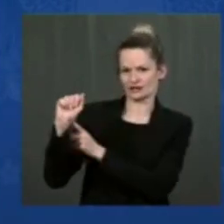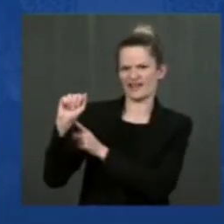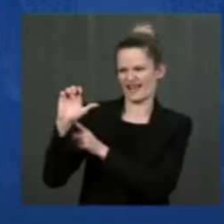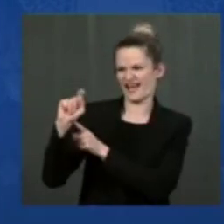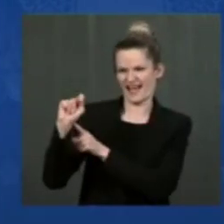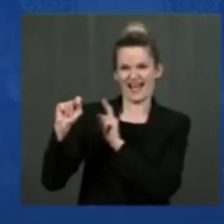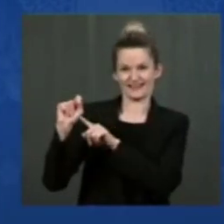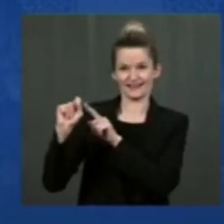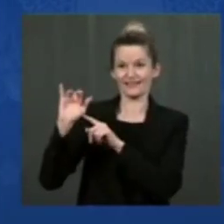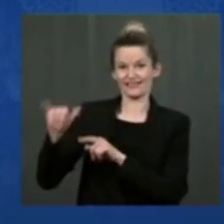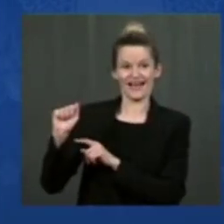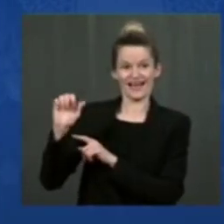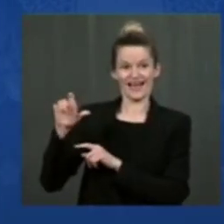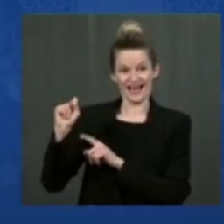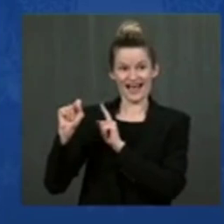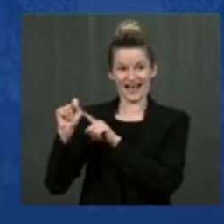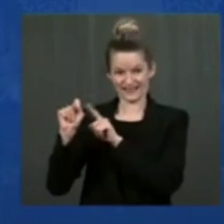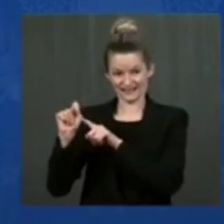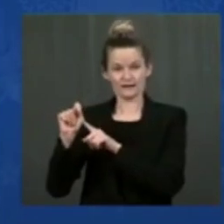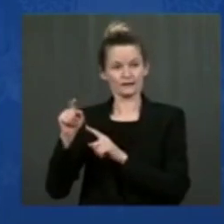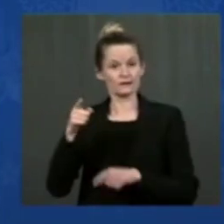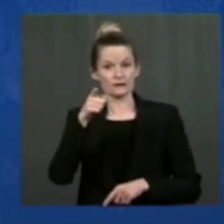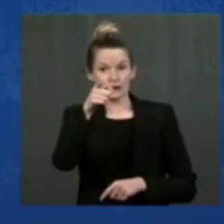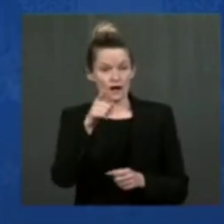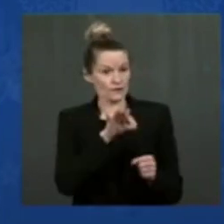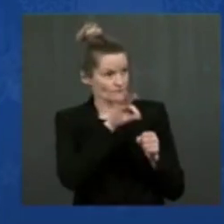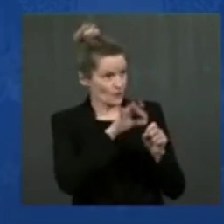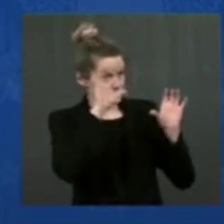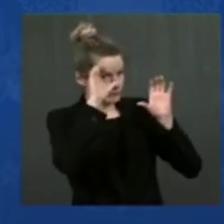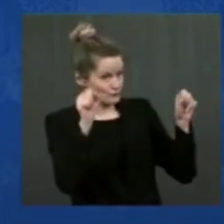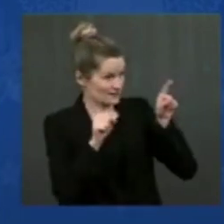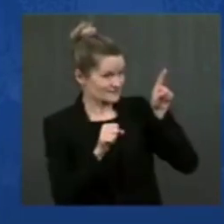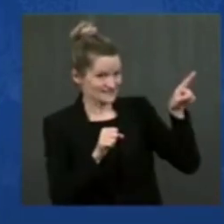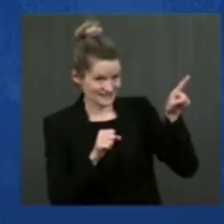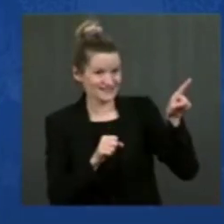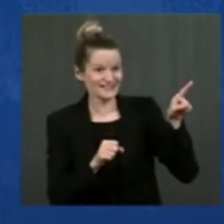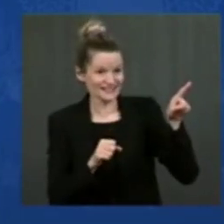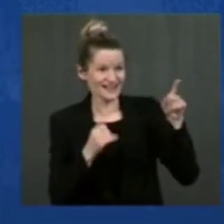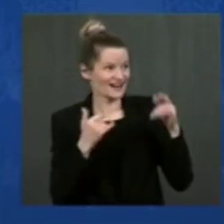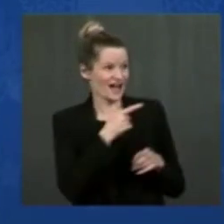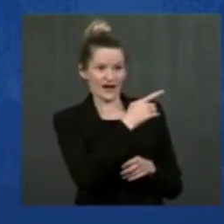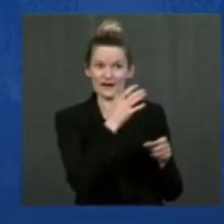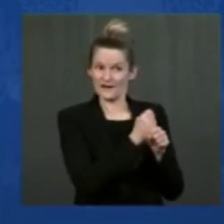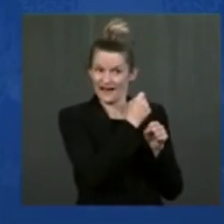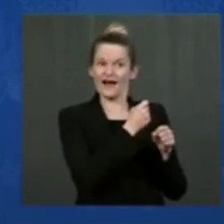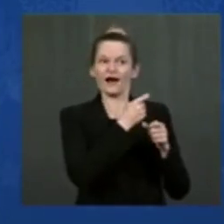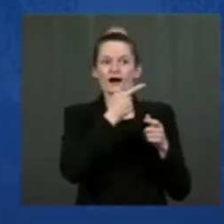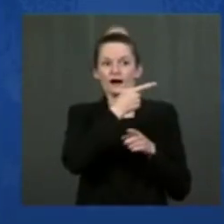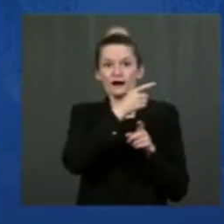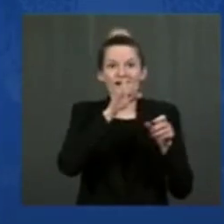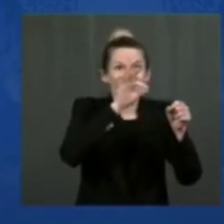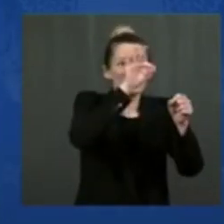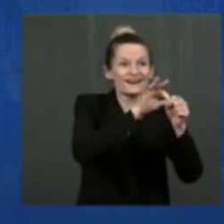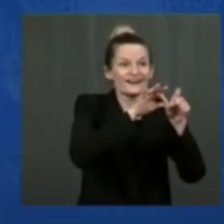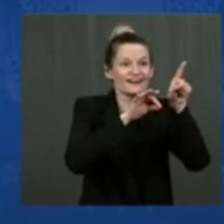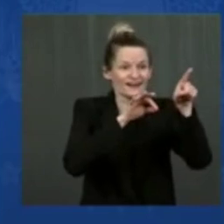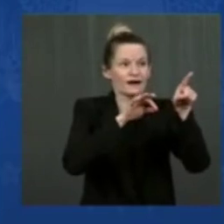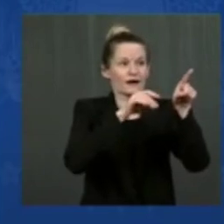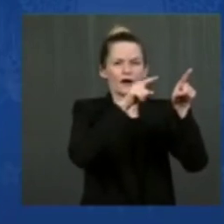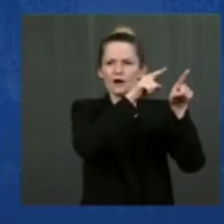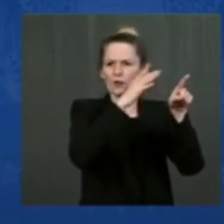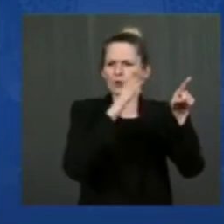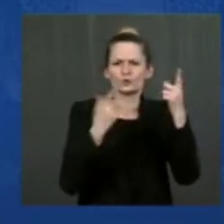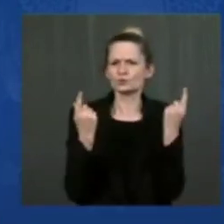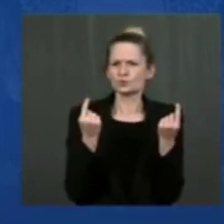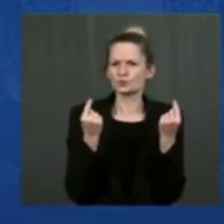election, and that this administration is delivering with the Build Back Better plan. So we're putting everything we have into